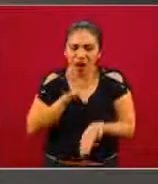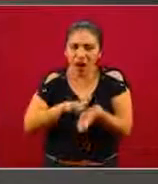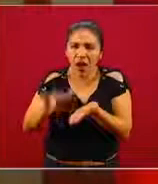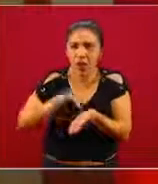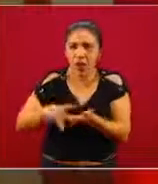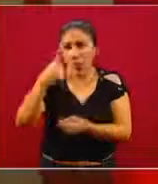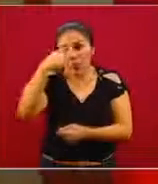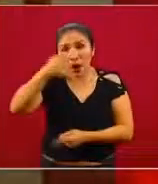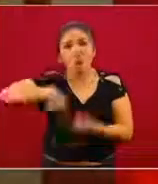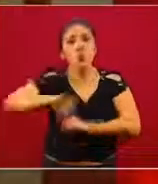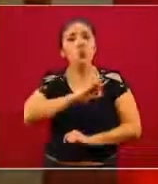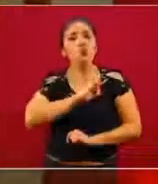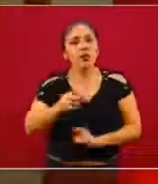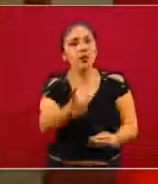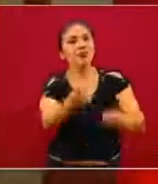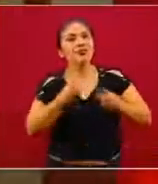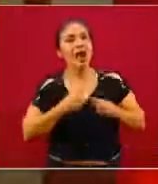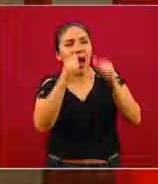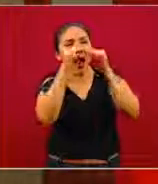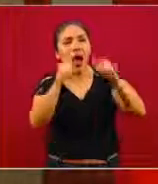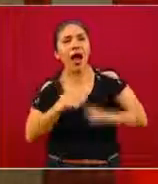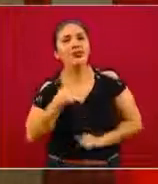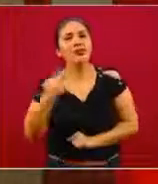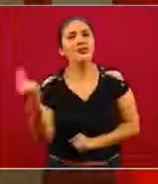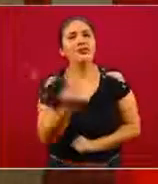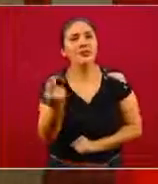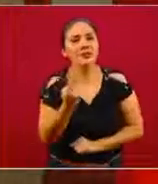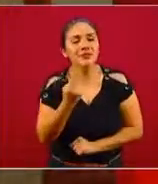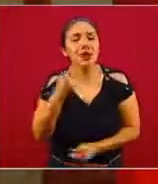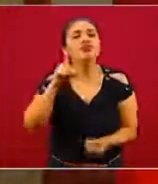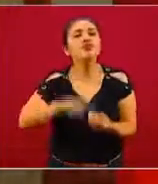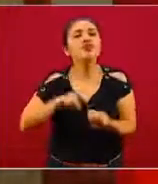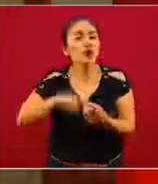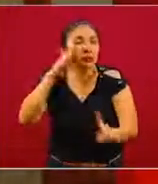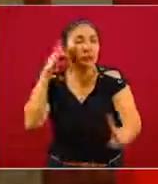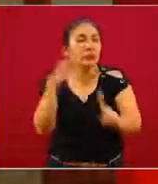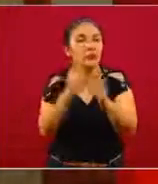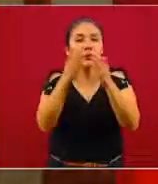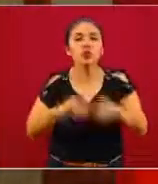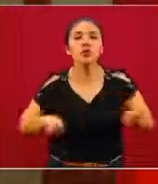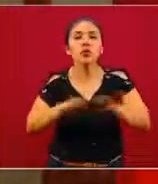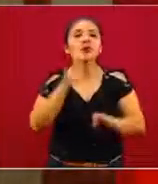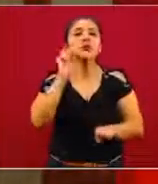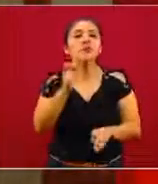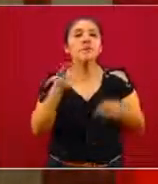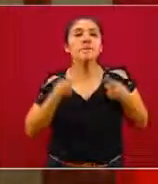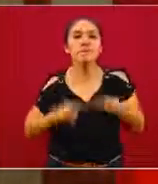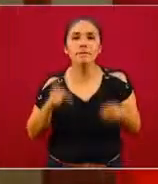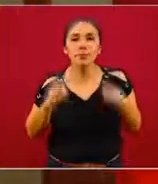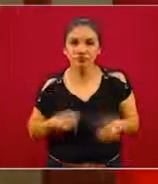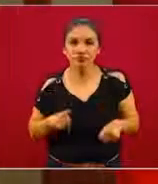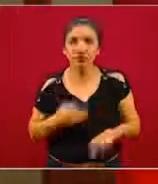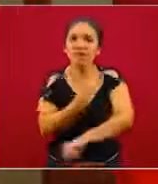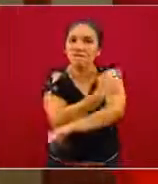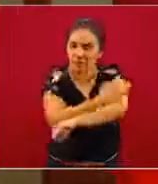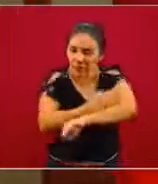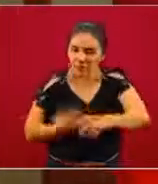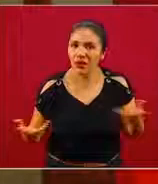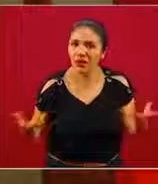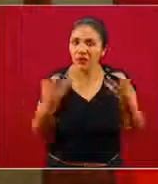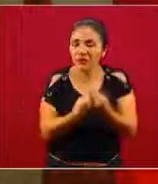universal, that receives everyone, and where we get the care that we need, and where the focus is people. The focus is